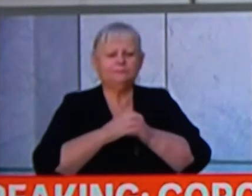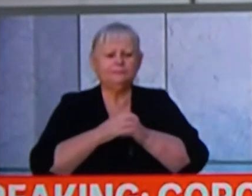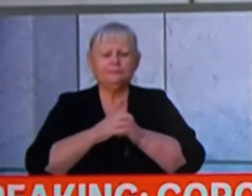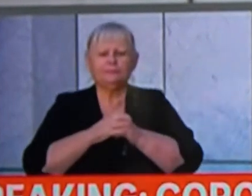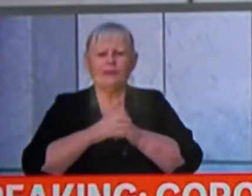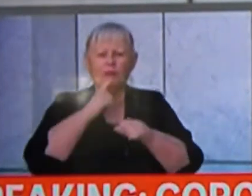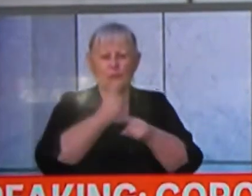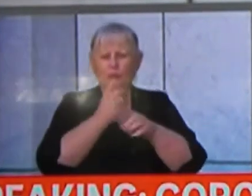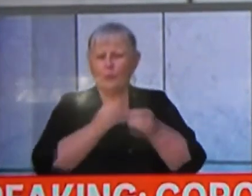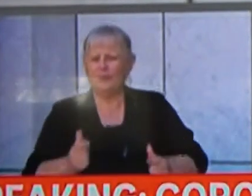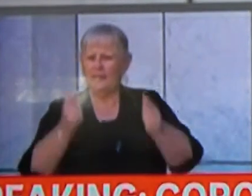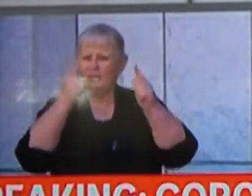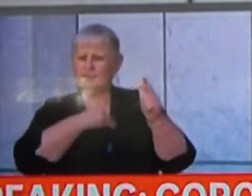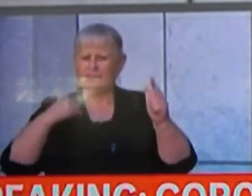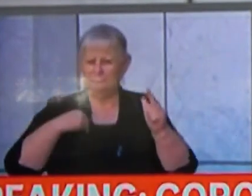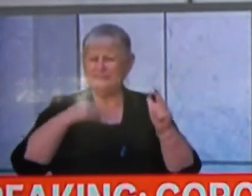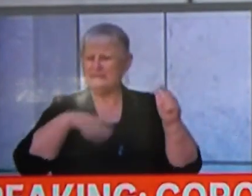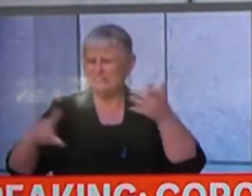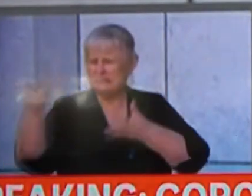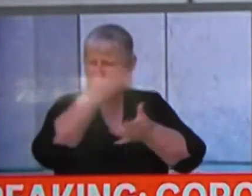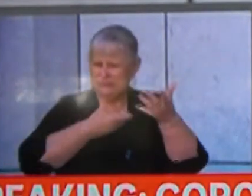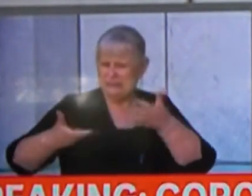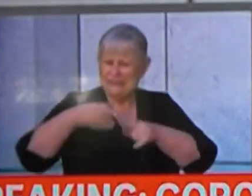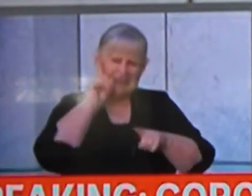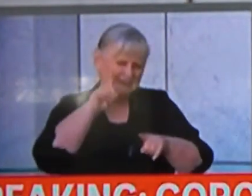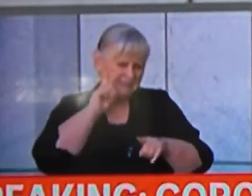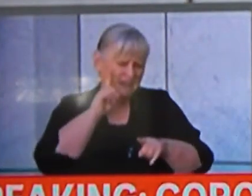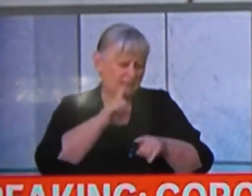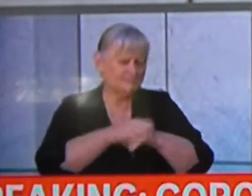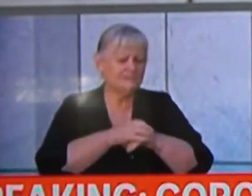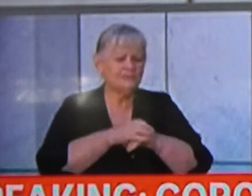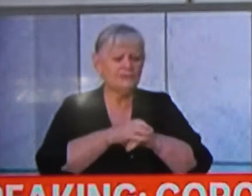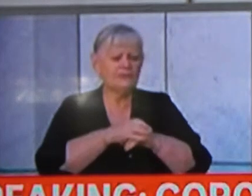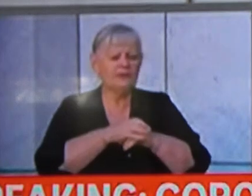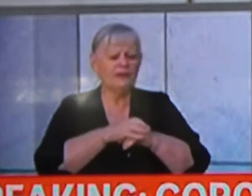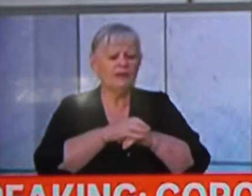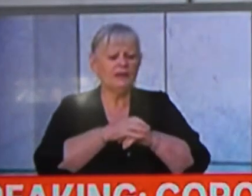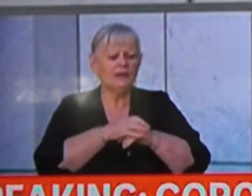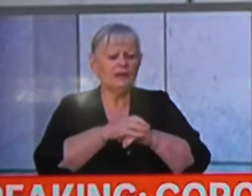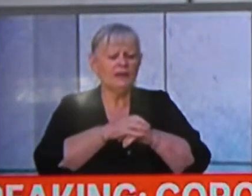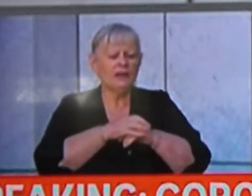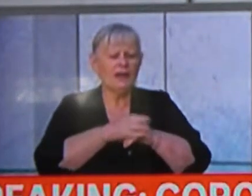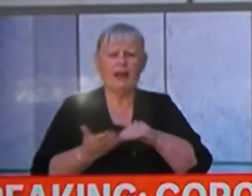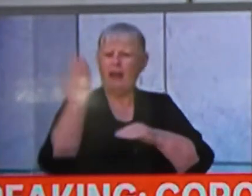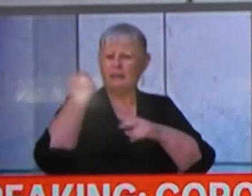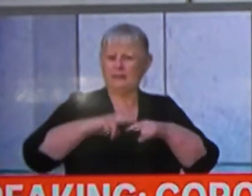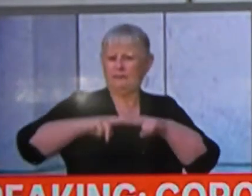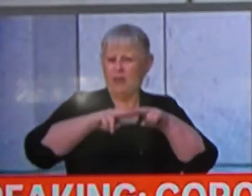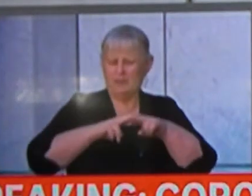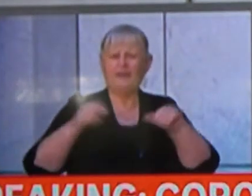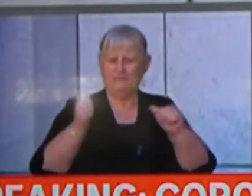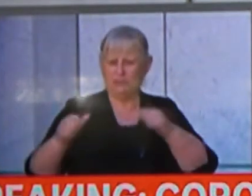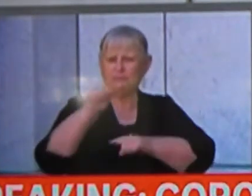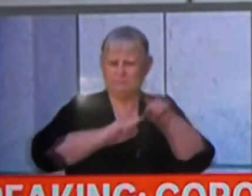with Premiers and Chief Ministers yesterday on a range of matters. As you know, last Friday when we